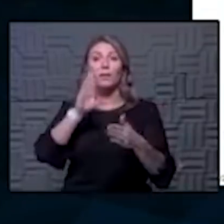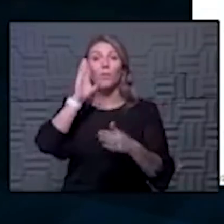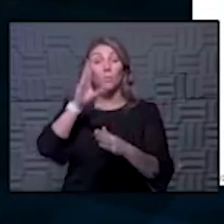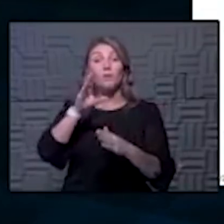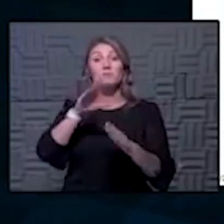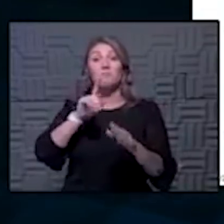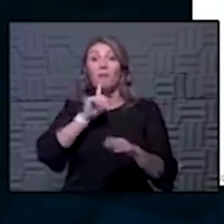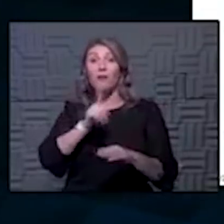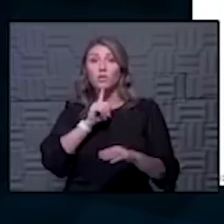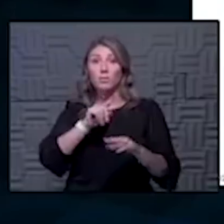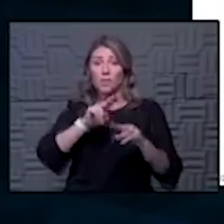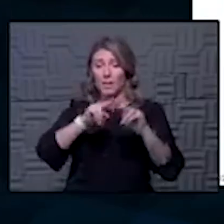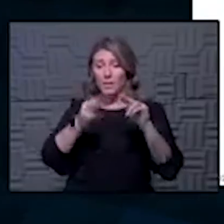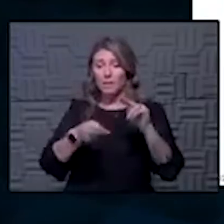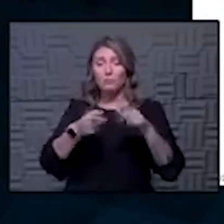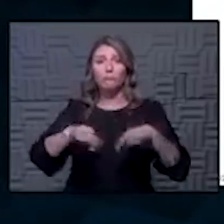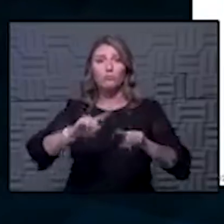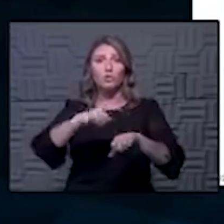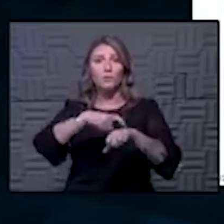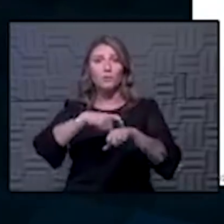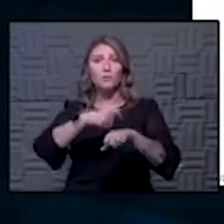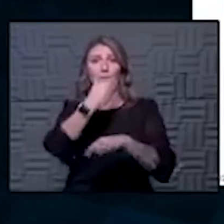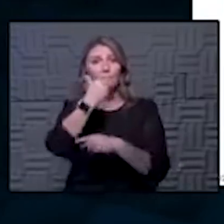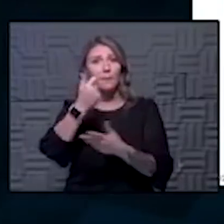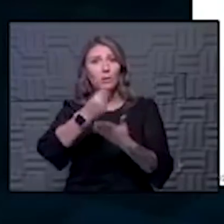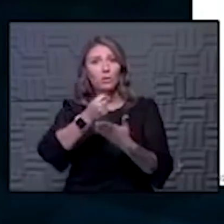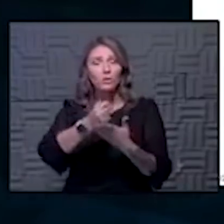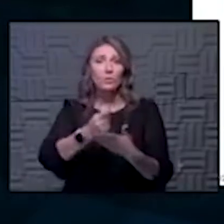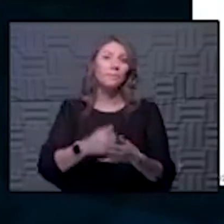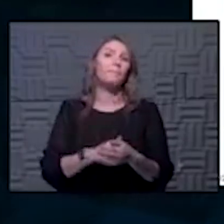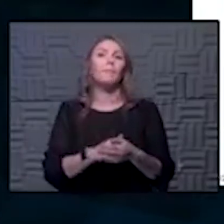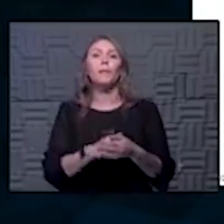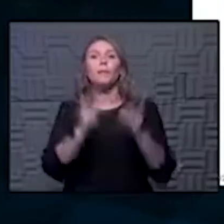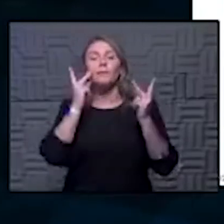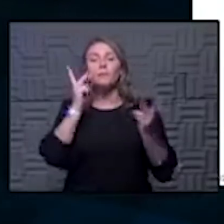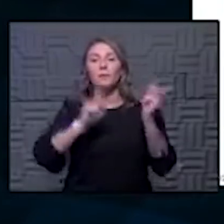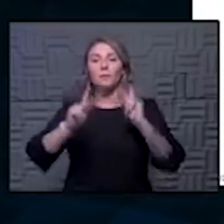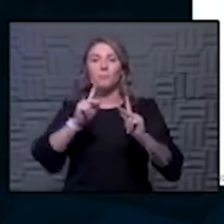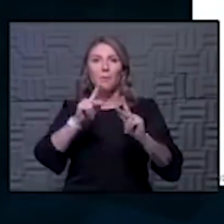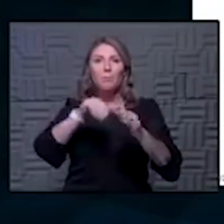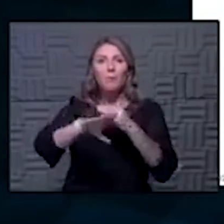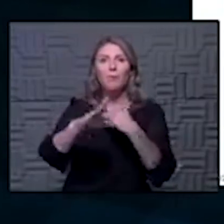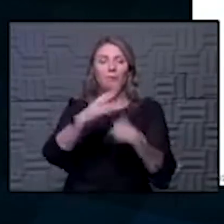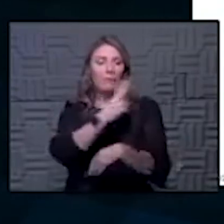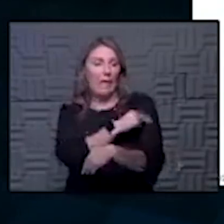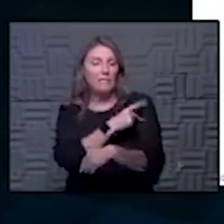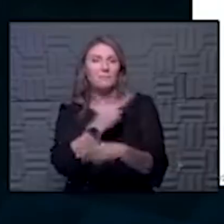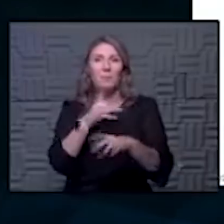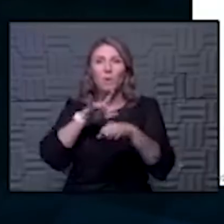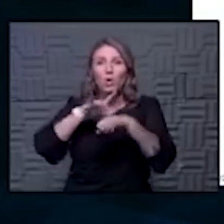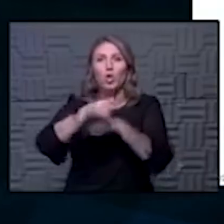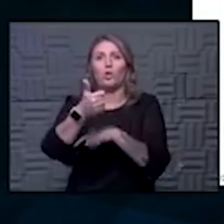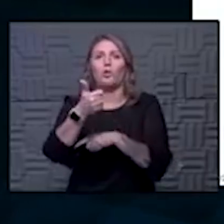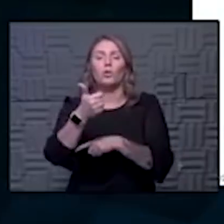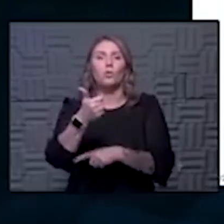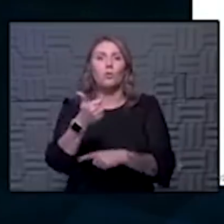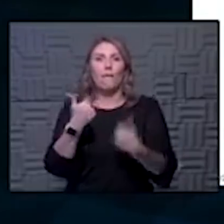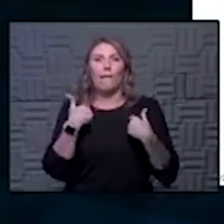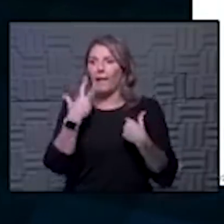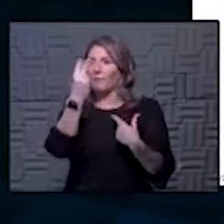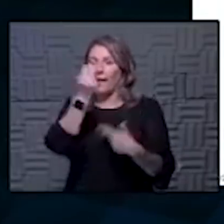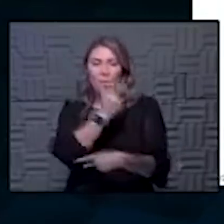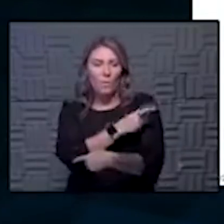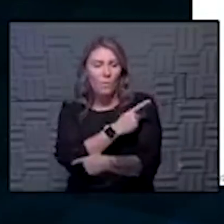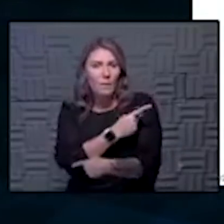decline. Over time, we have better treatments. We are seeing people come to the hospital a little bit earlier, maybe. We have some outpatient